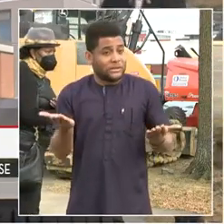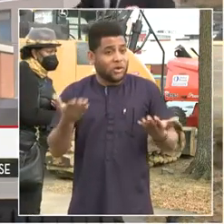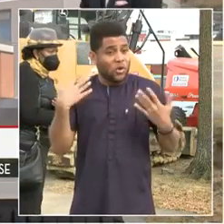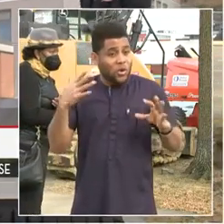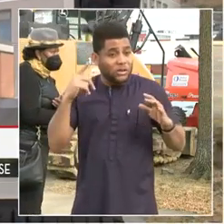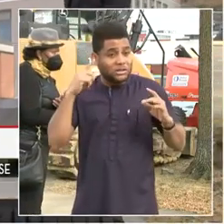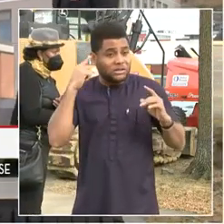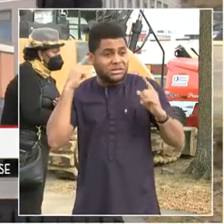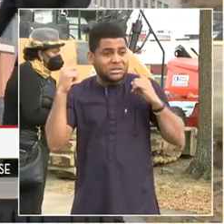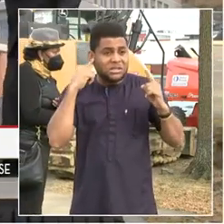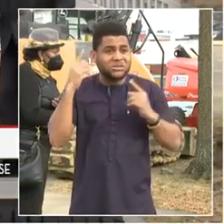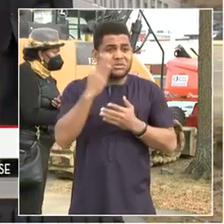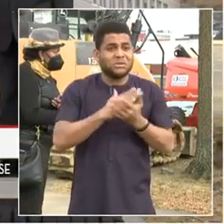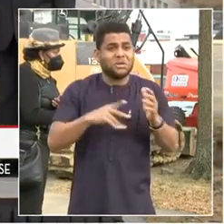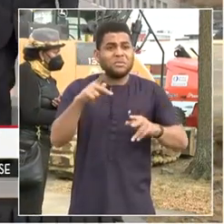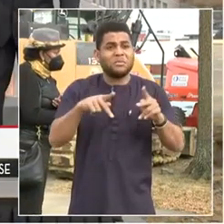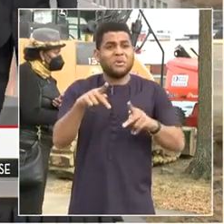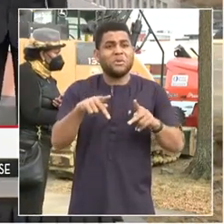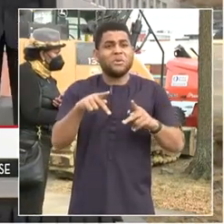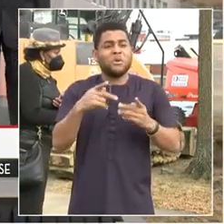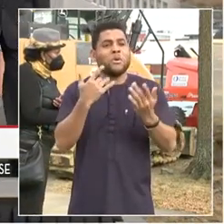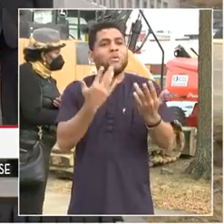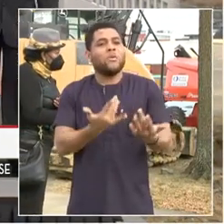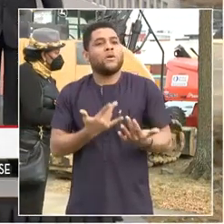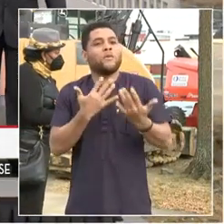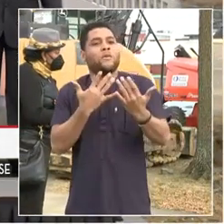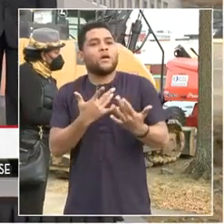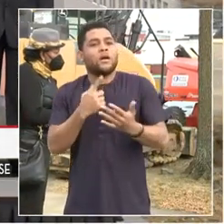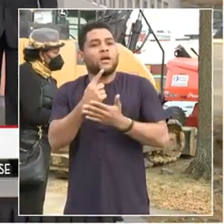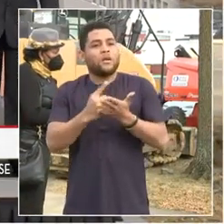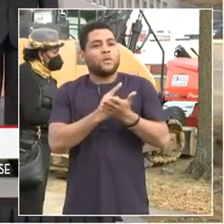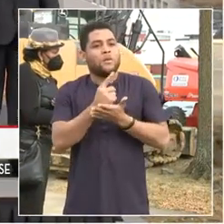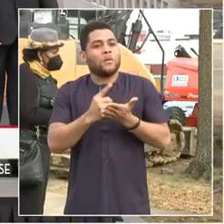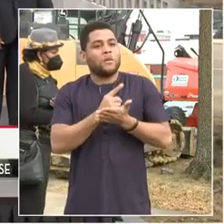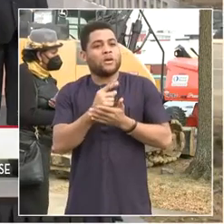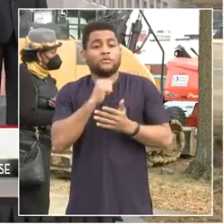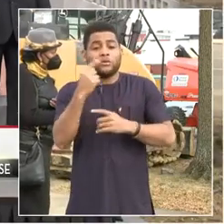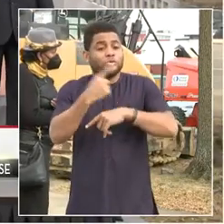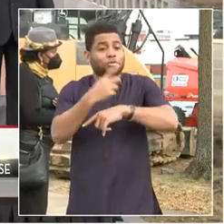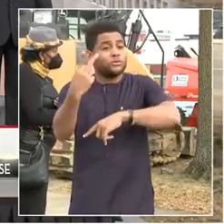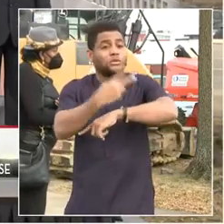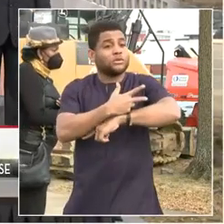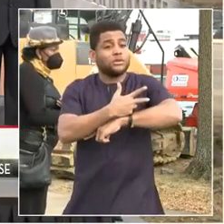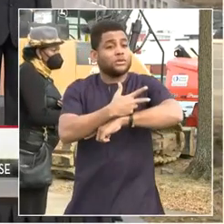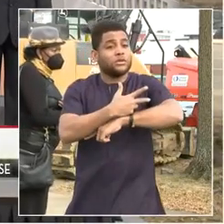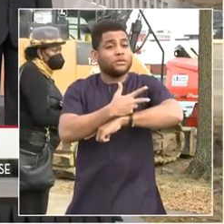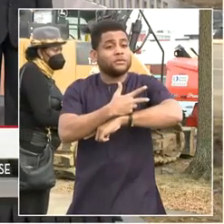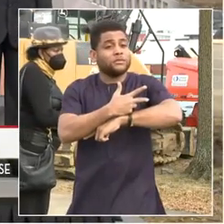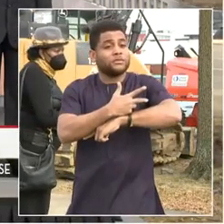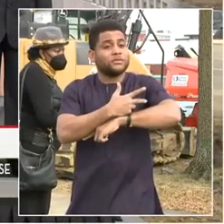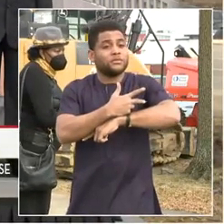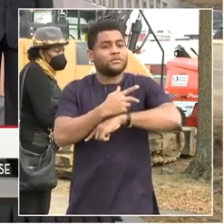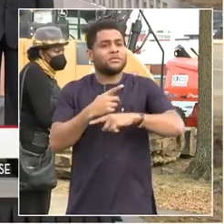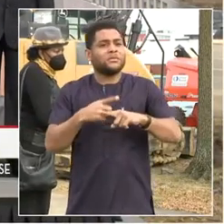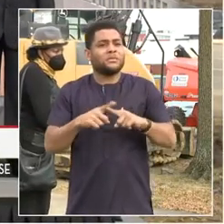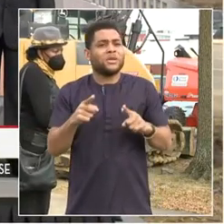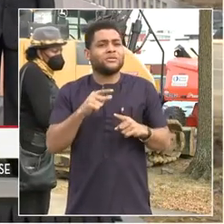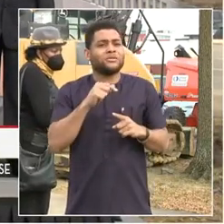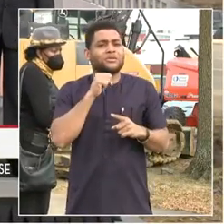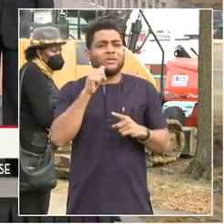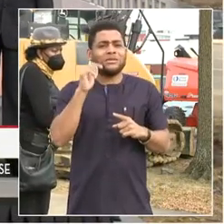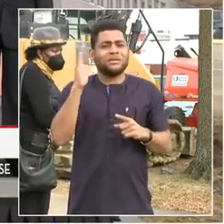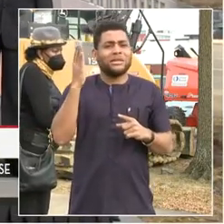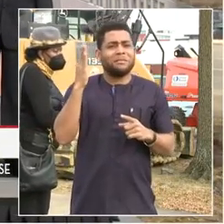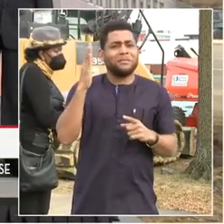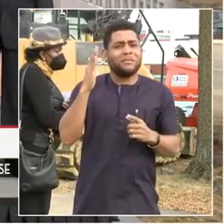waiting hours if not days to get treated or seen in the emergency room, that there doesn't seem to be enough medical